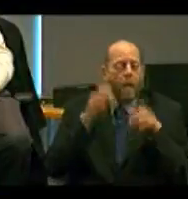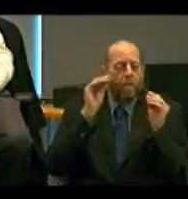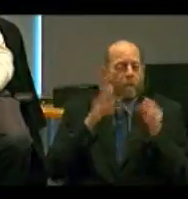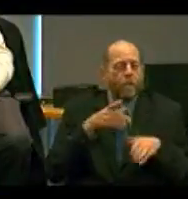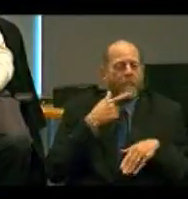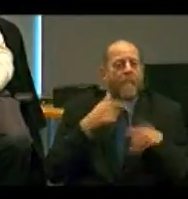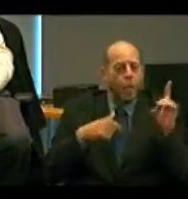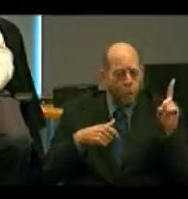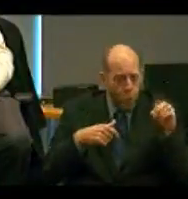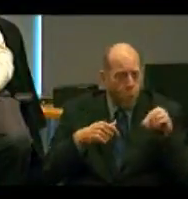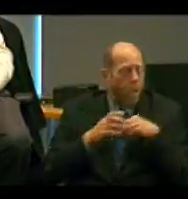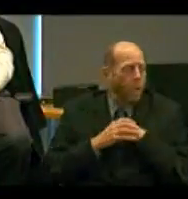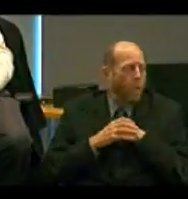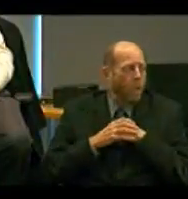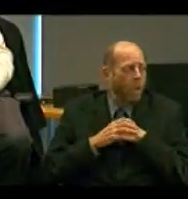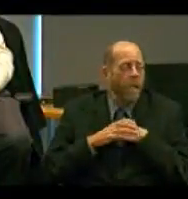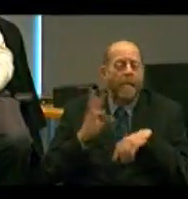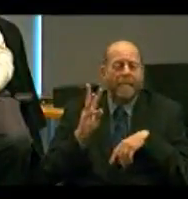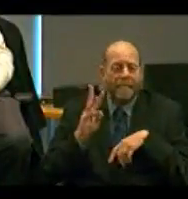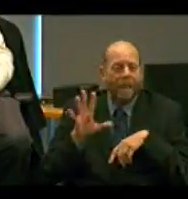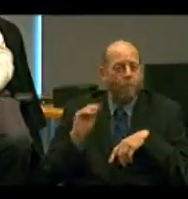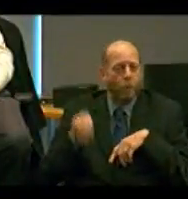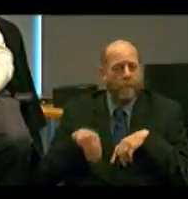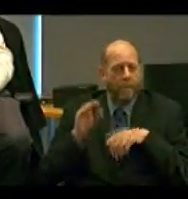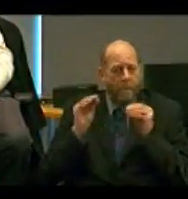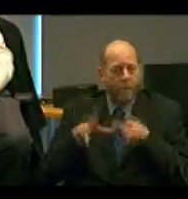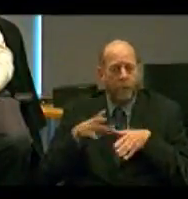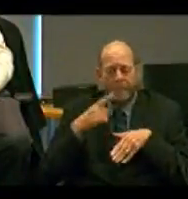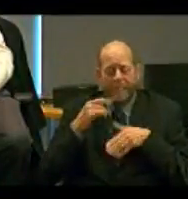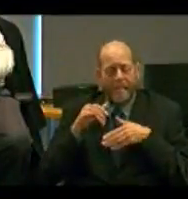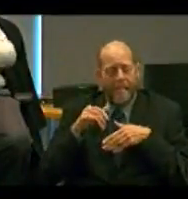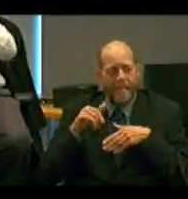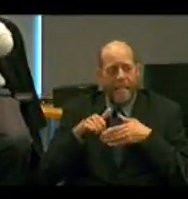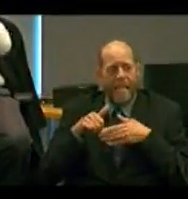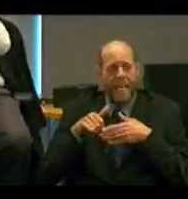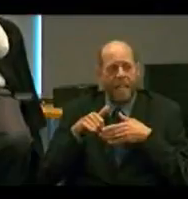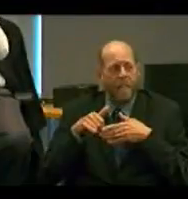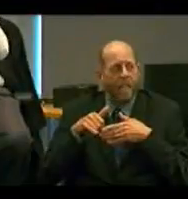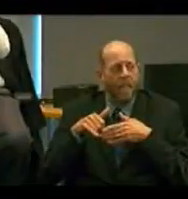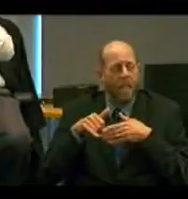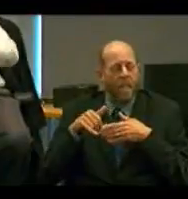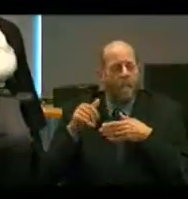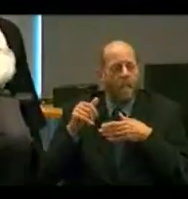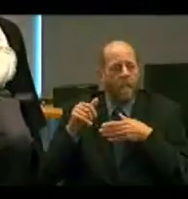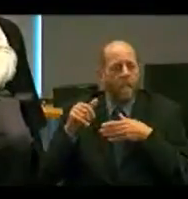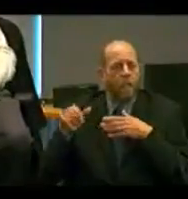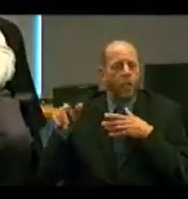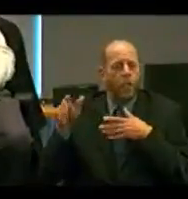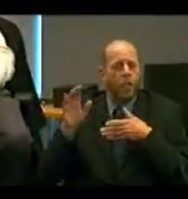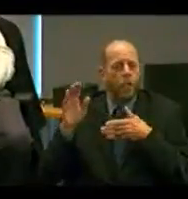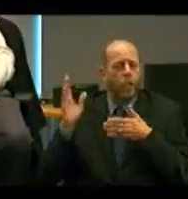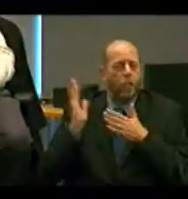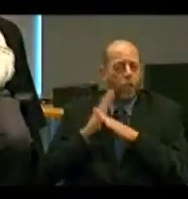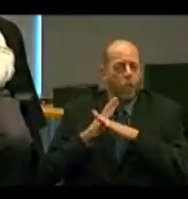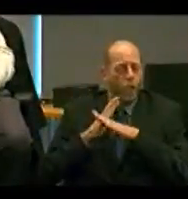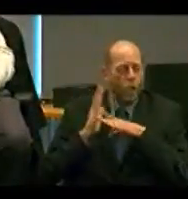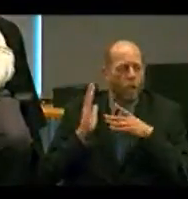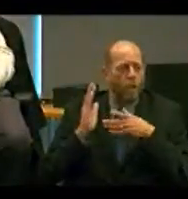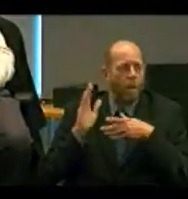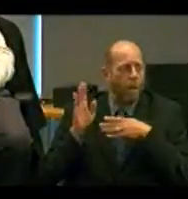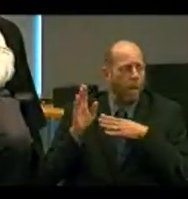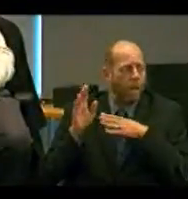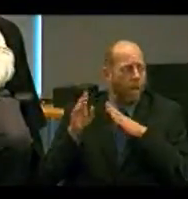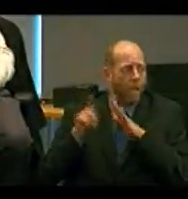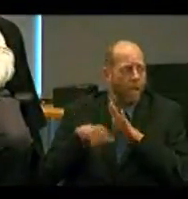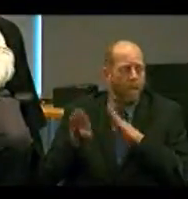that they do. 65% of teachers said that they deter future misbehavior. which is in the advocate